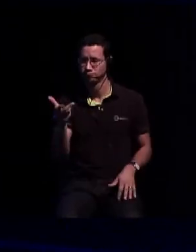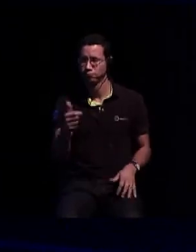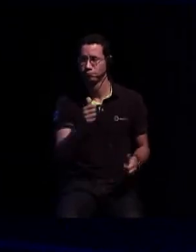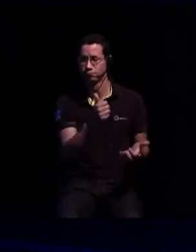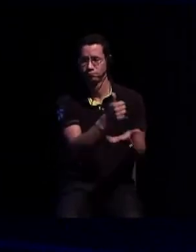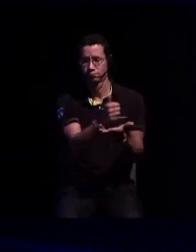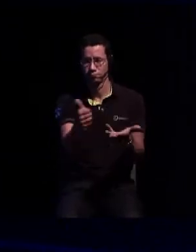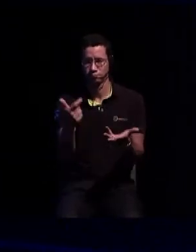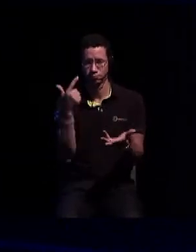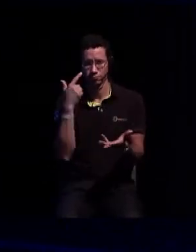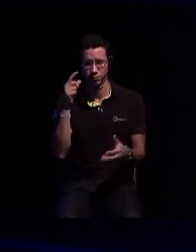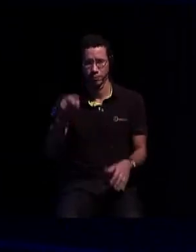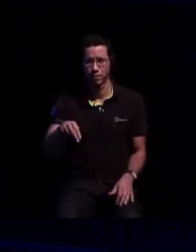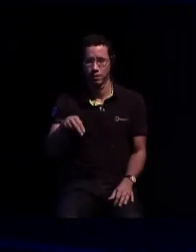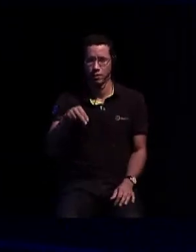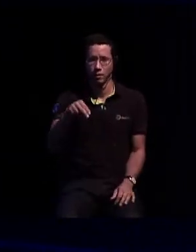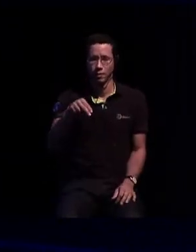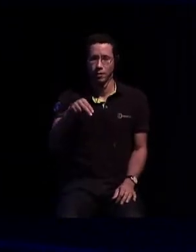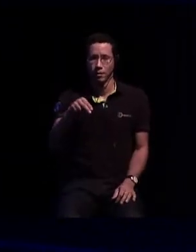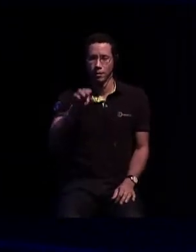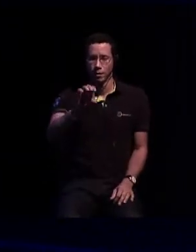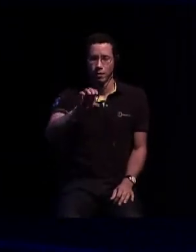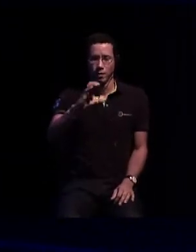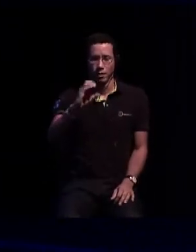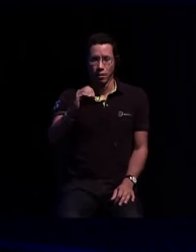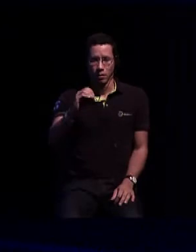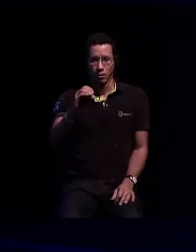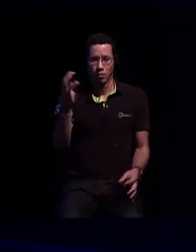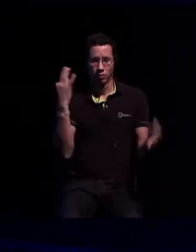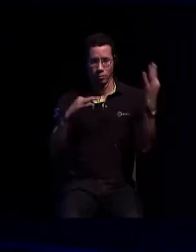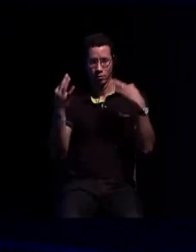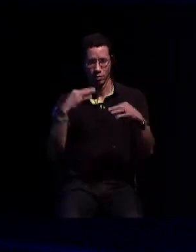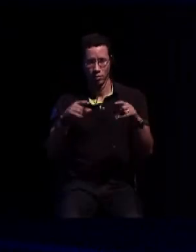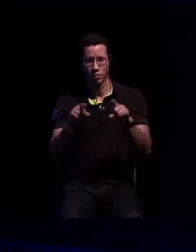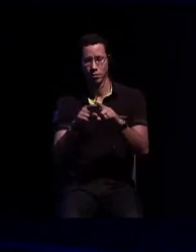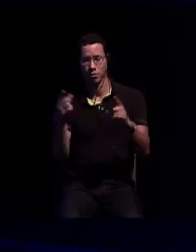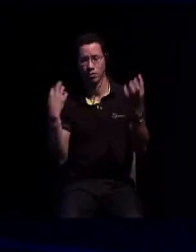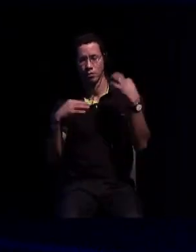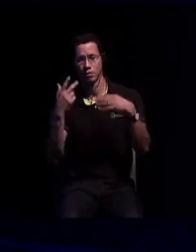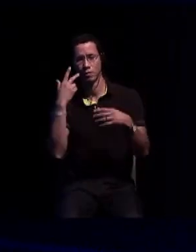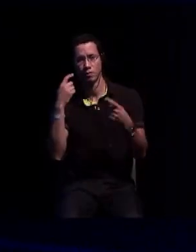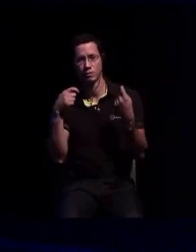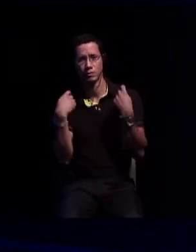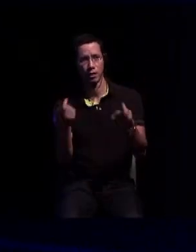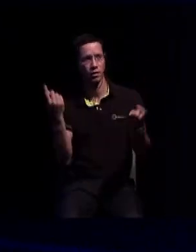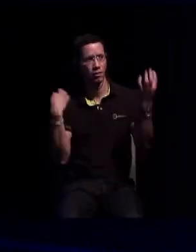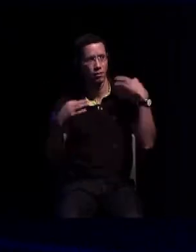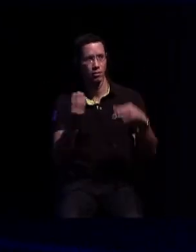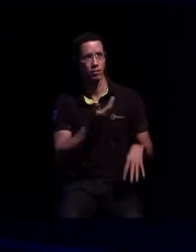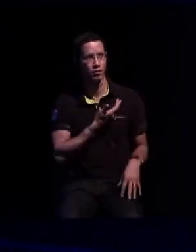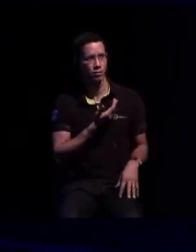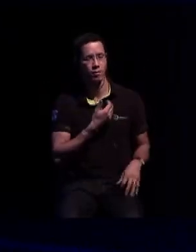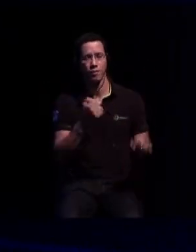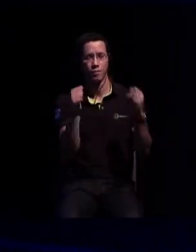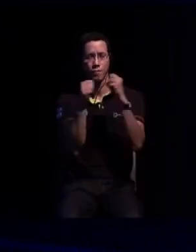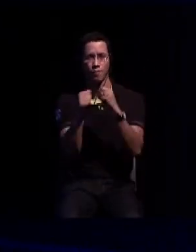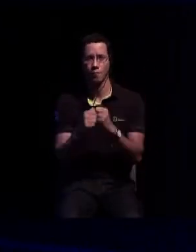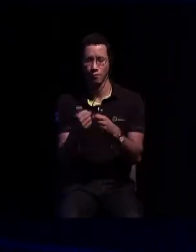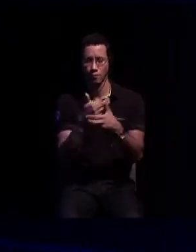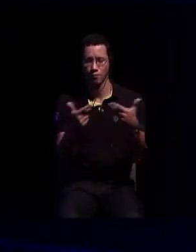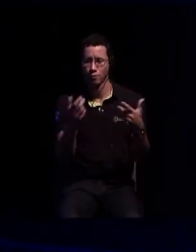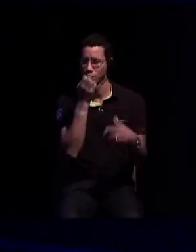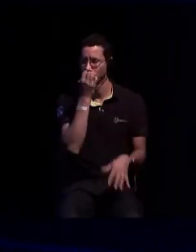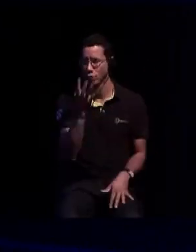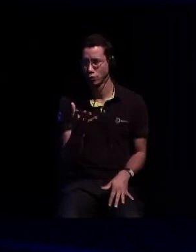pro-poor tourism are promoted to say, well, tourism's friendly and that does good things. I'm very concerned about that because